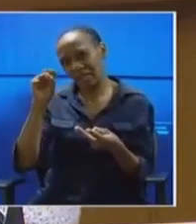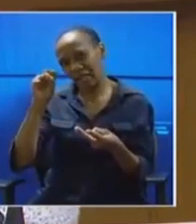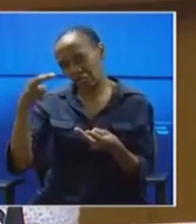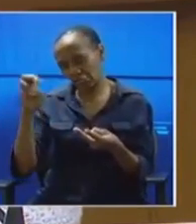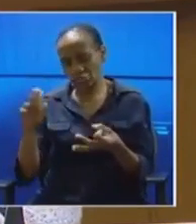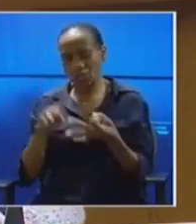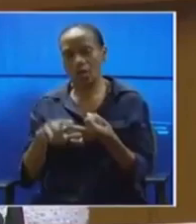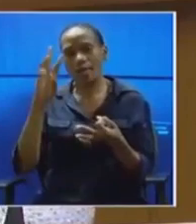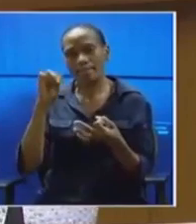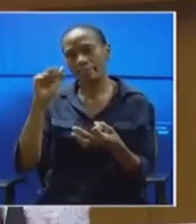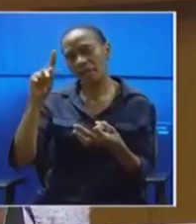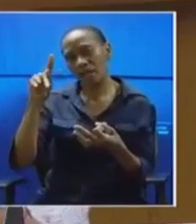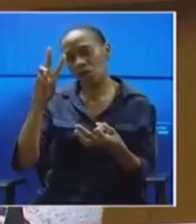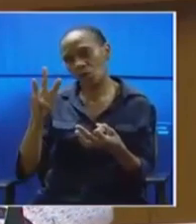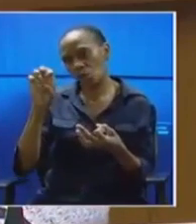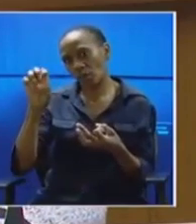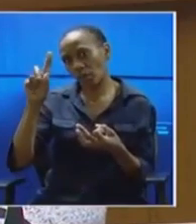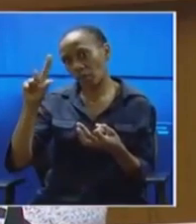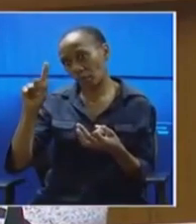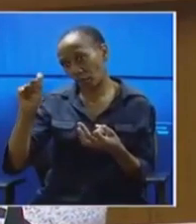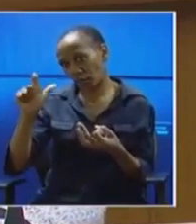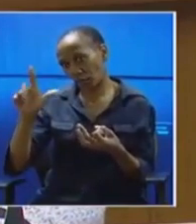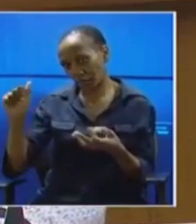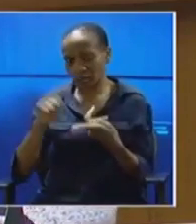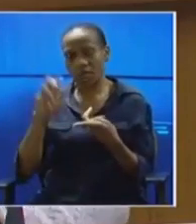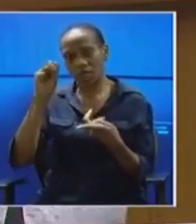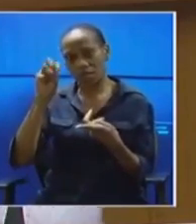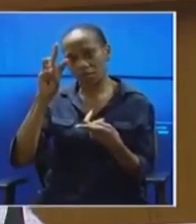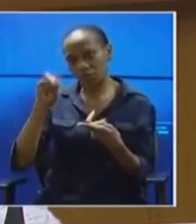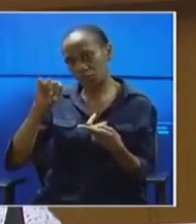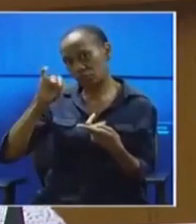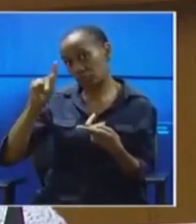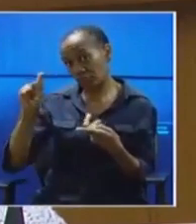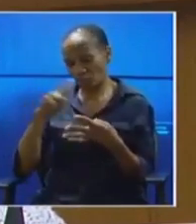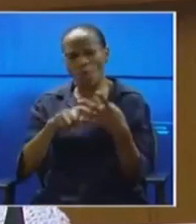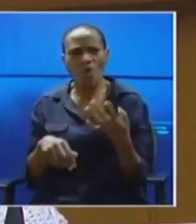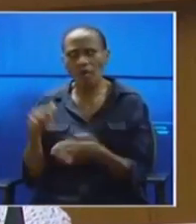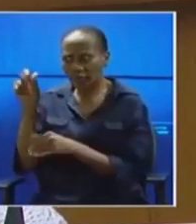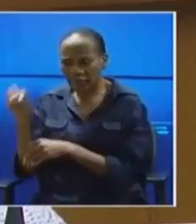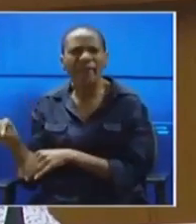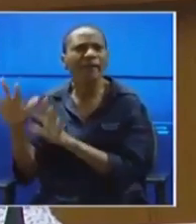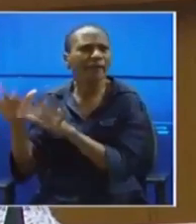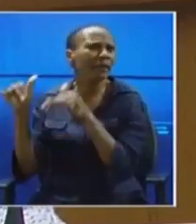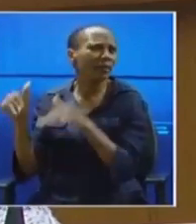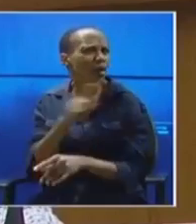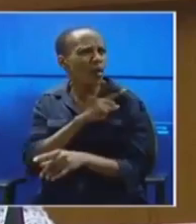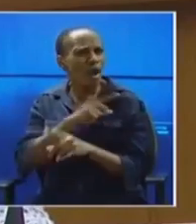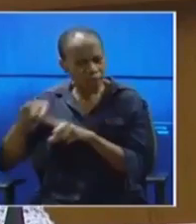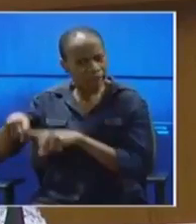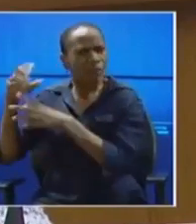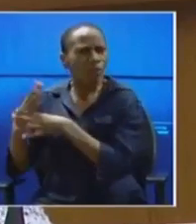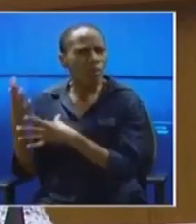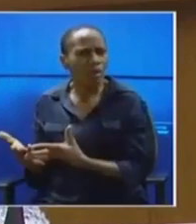MP Vincent Smith sit here happily in Parliament. Why have they not been suspended pending a conclusion of